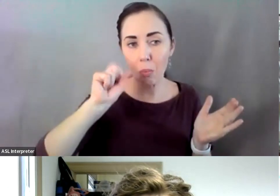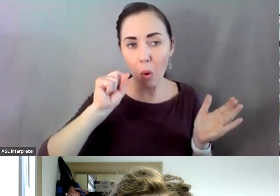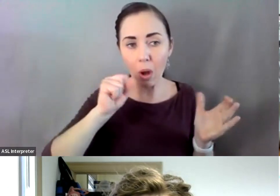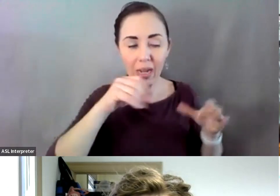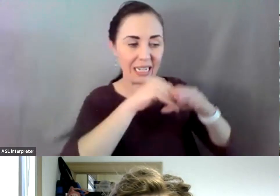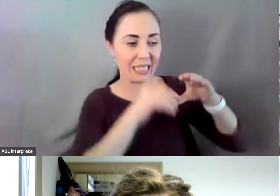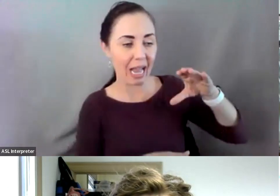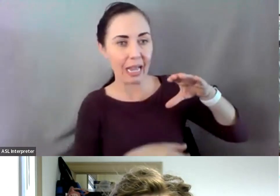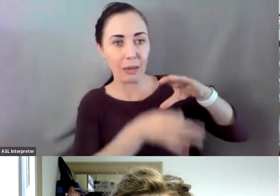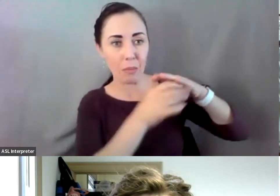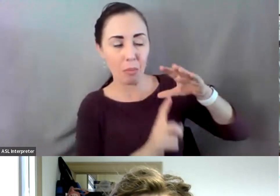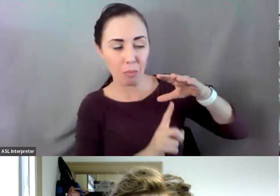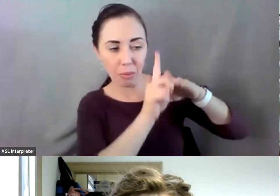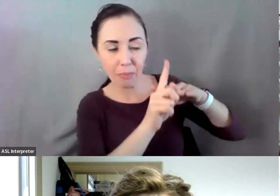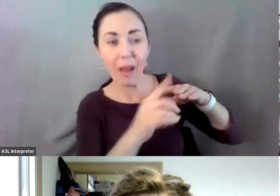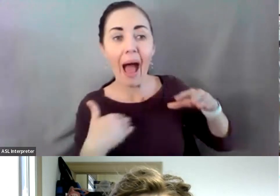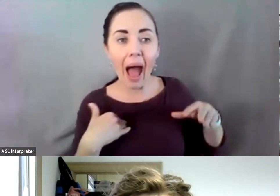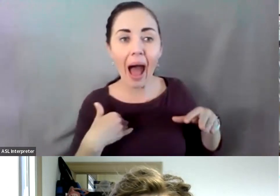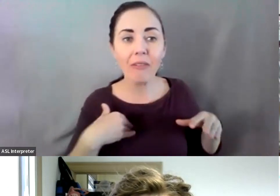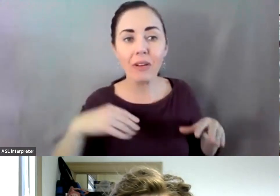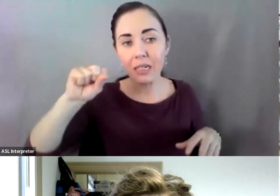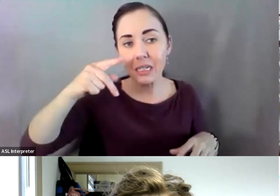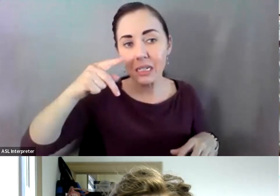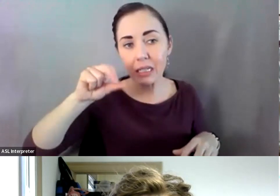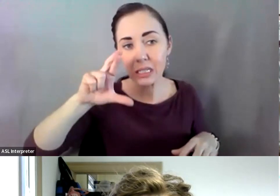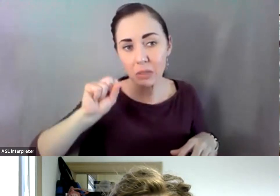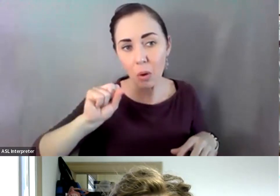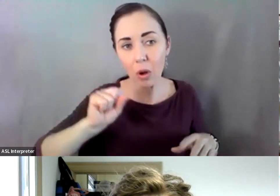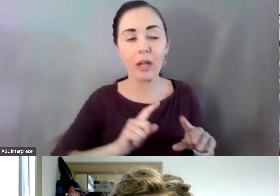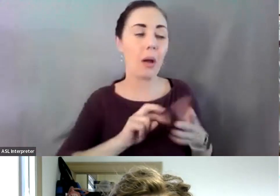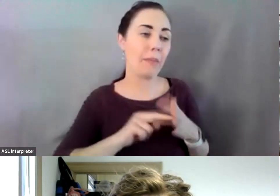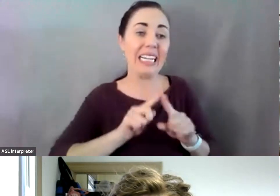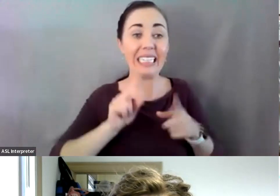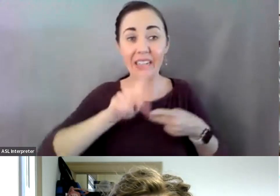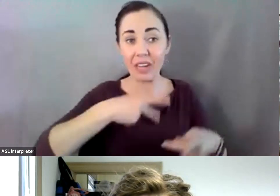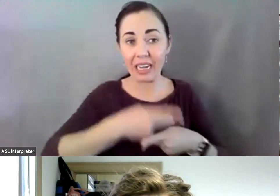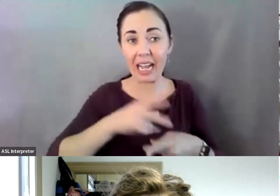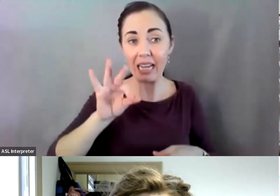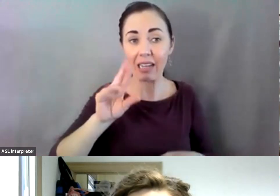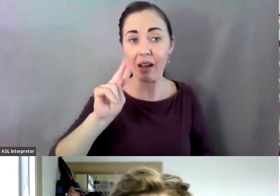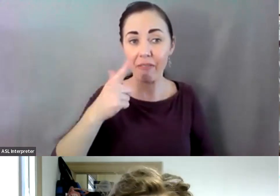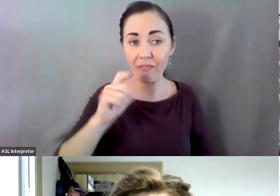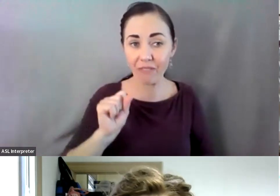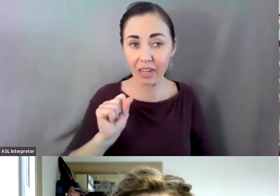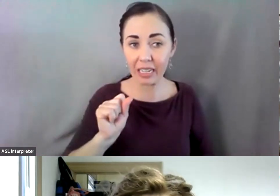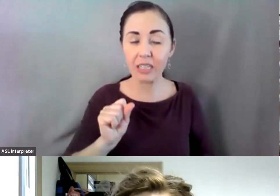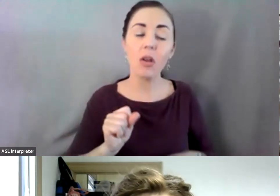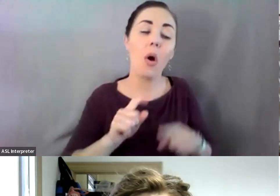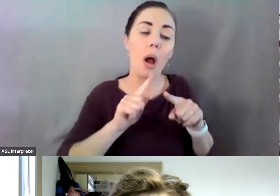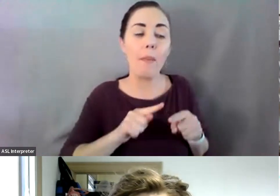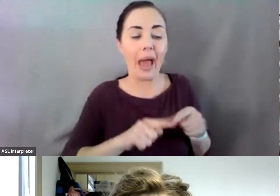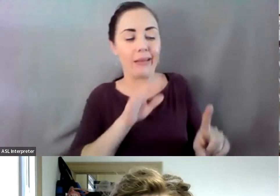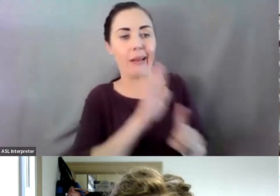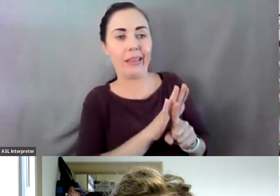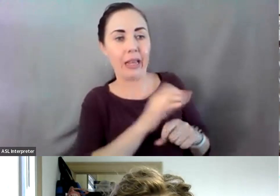those little pores, but they're not on gills. That's a different type of fungus. And that's one of the ways that we would classify the fungi, is based on